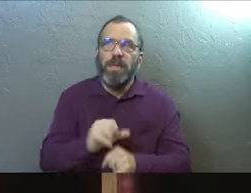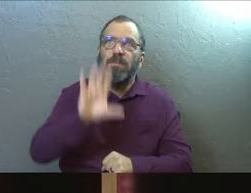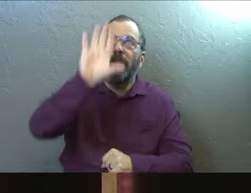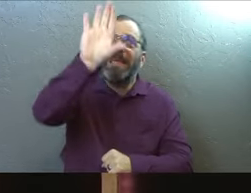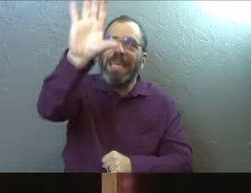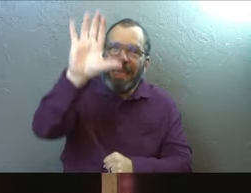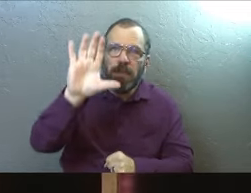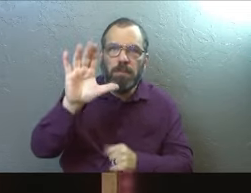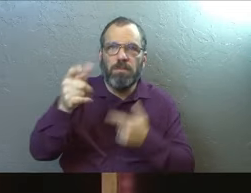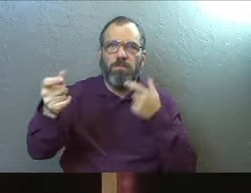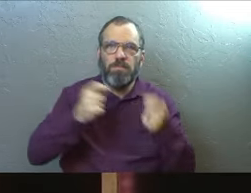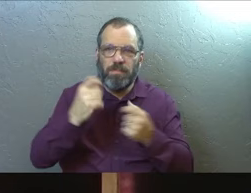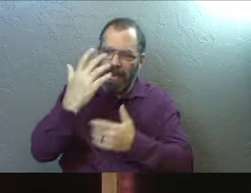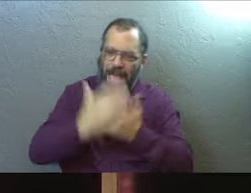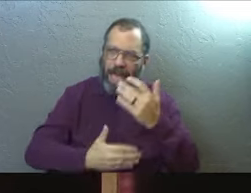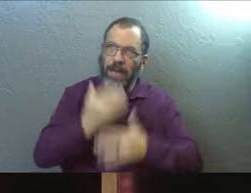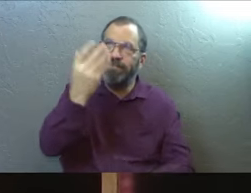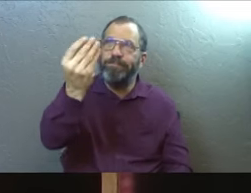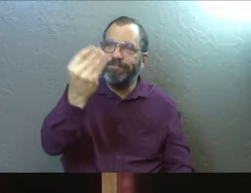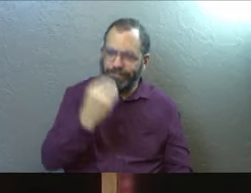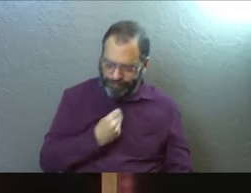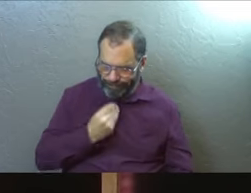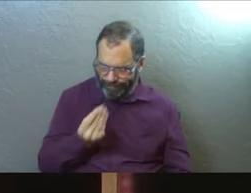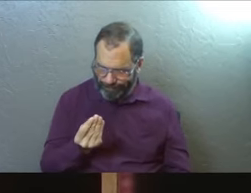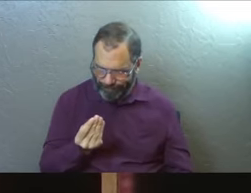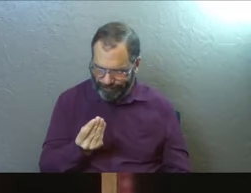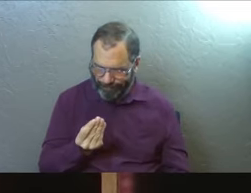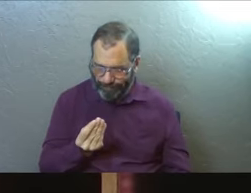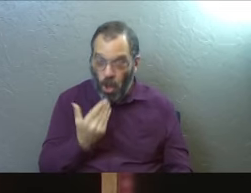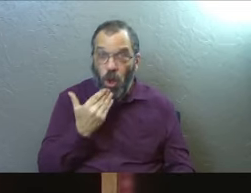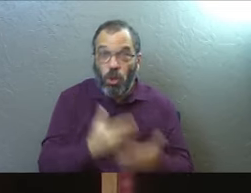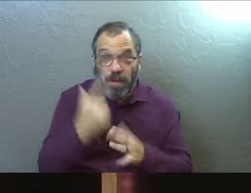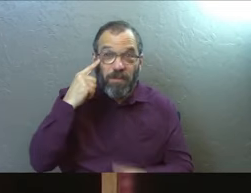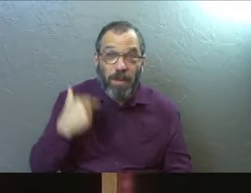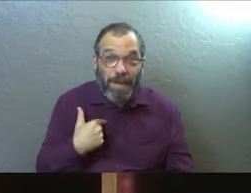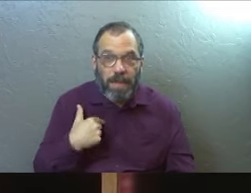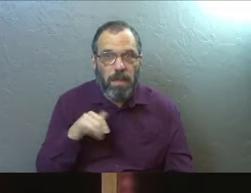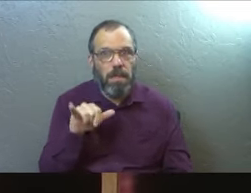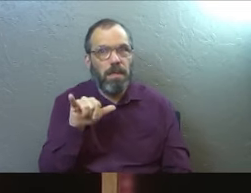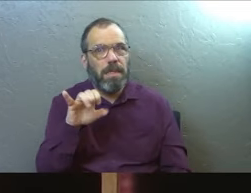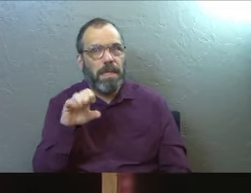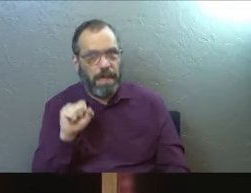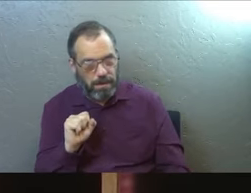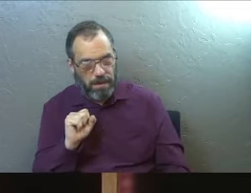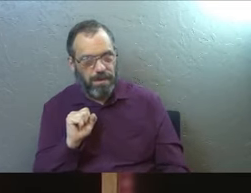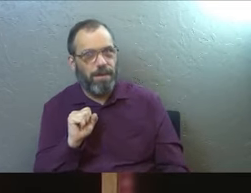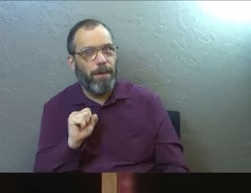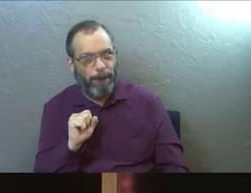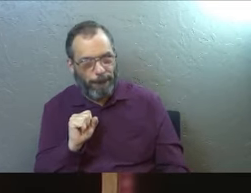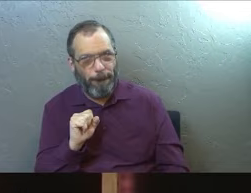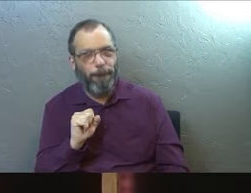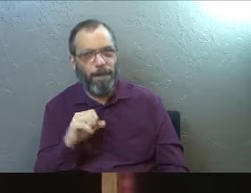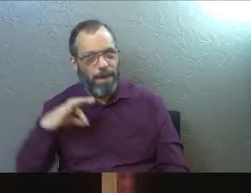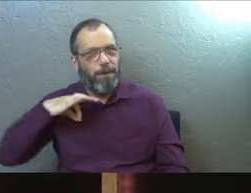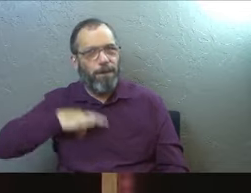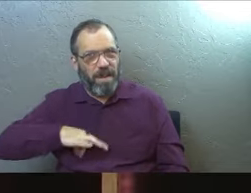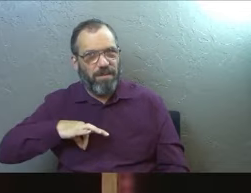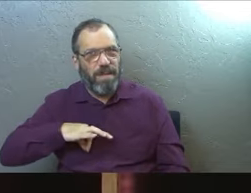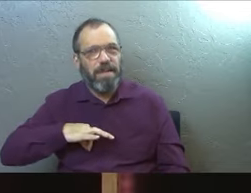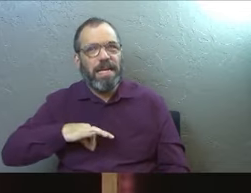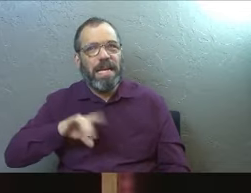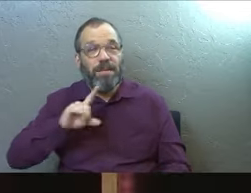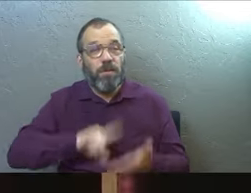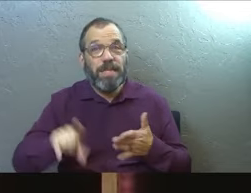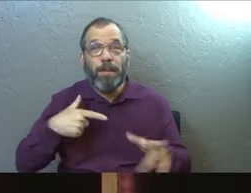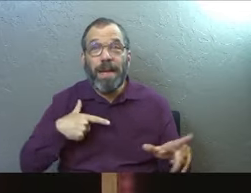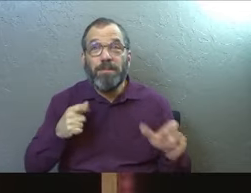his hand. Was it good for me? Yes, it was. If you'd have been able to